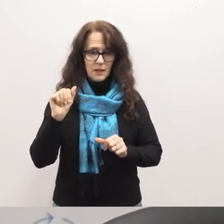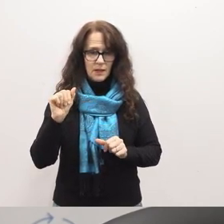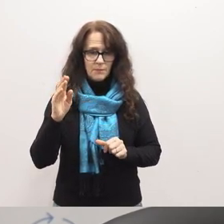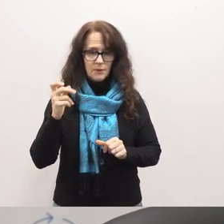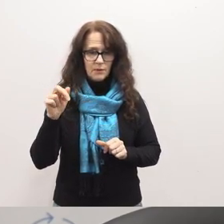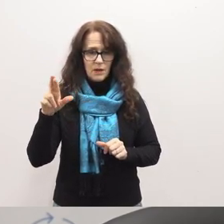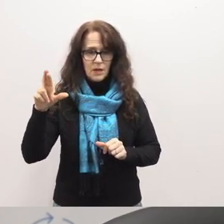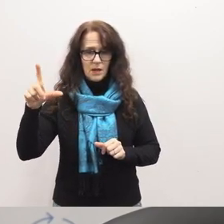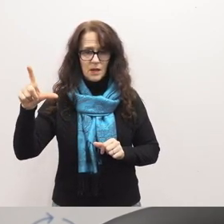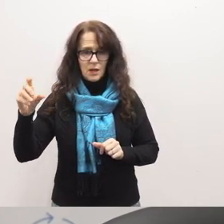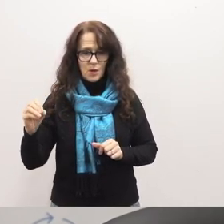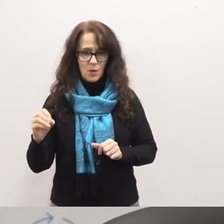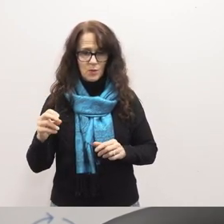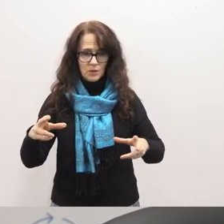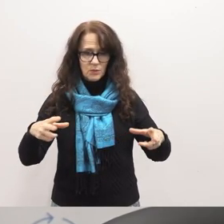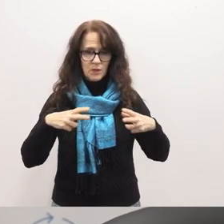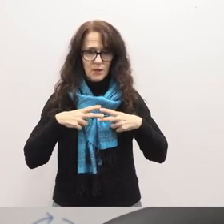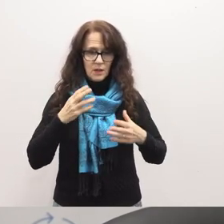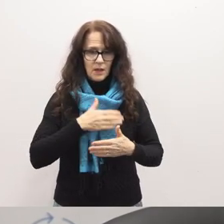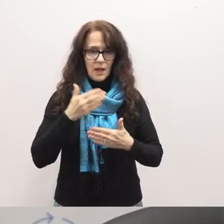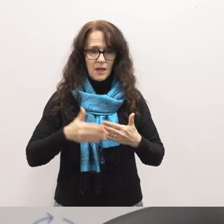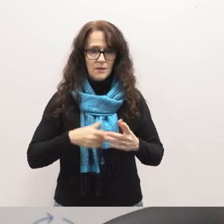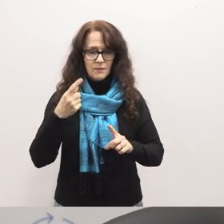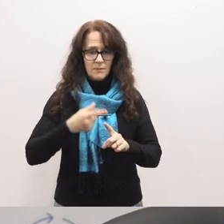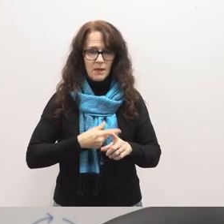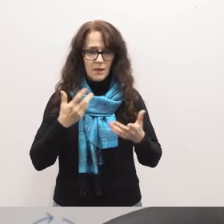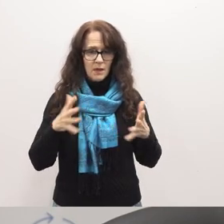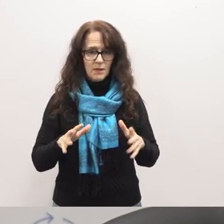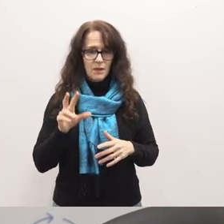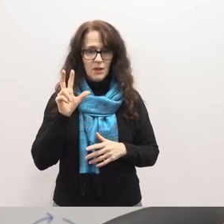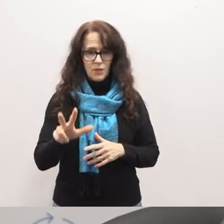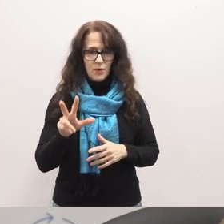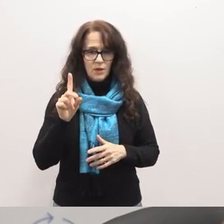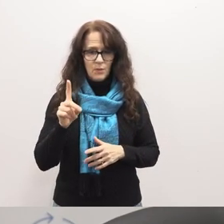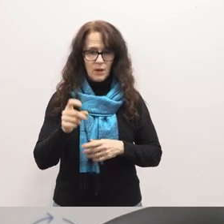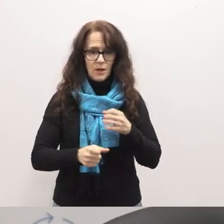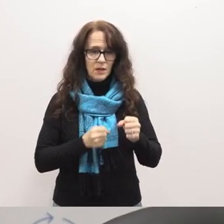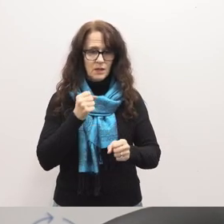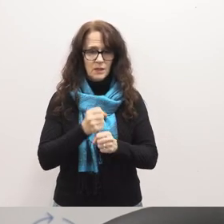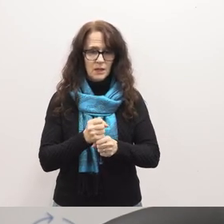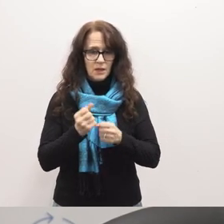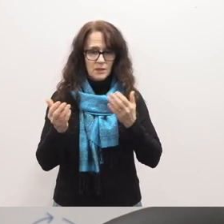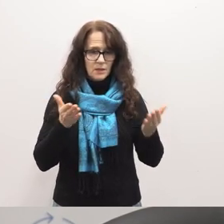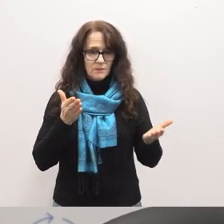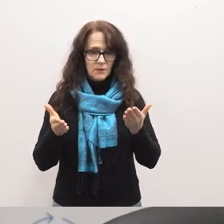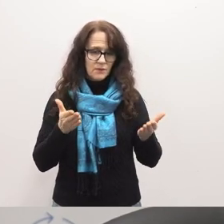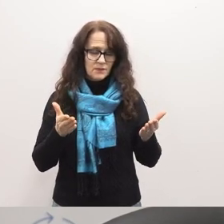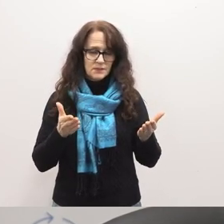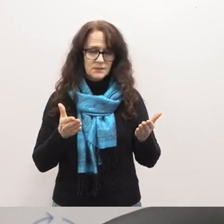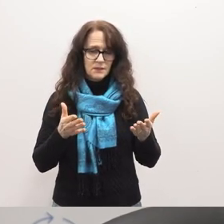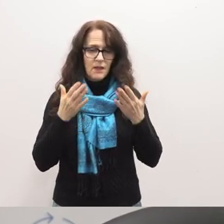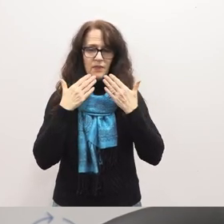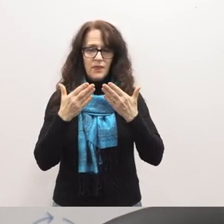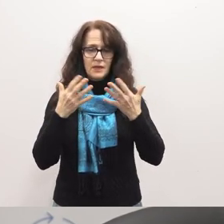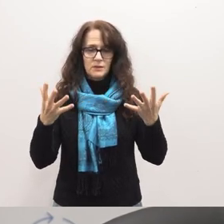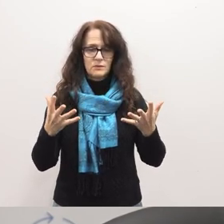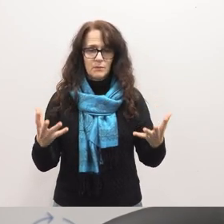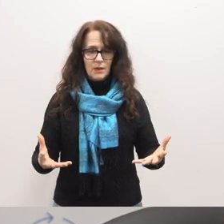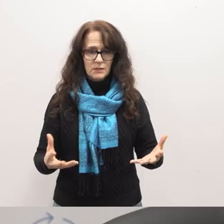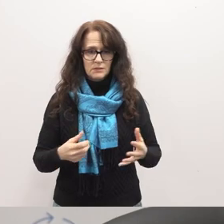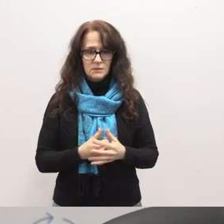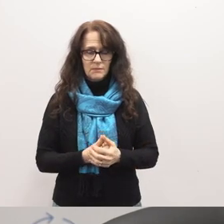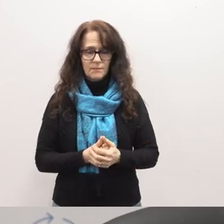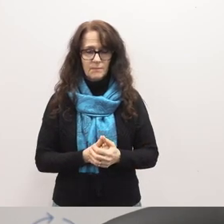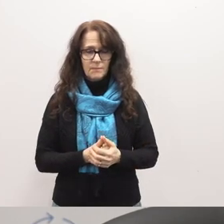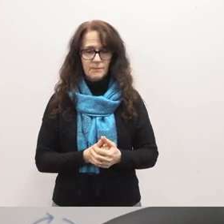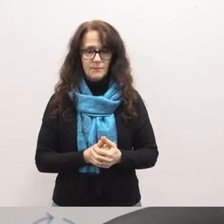She is retiring at the end of this month after 31 years of service. Thank you so much.